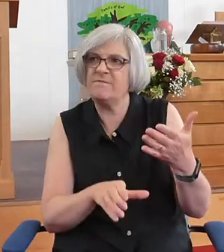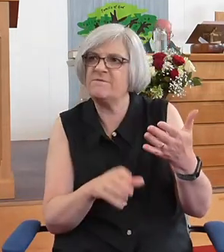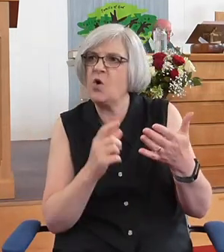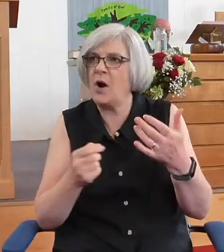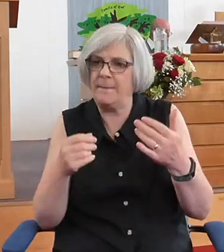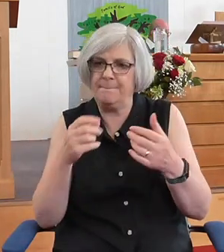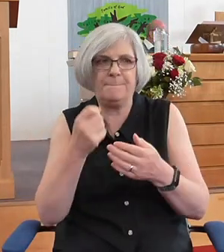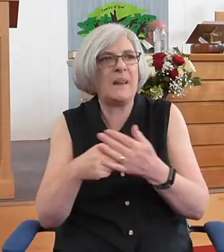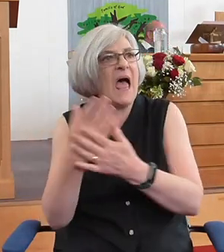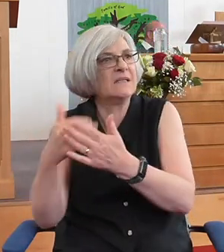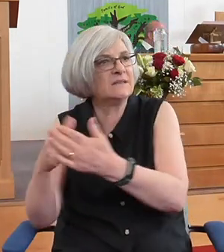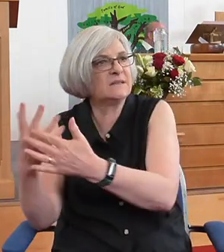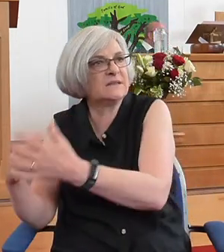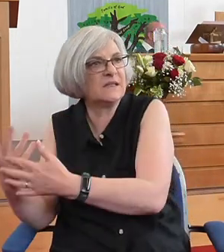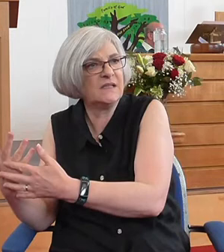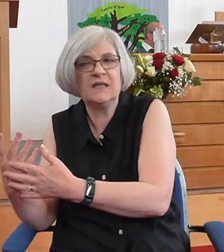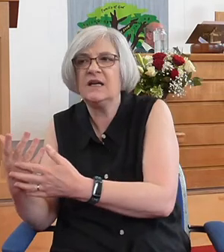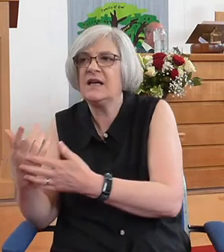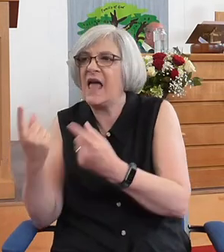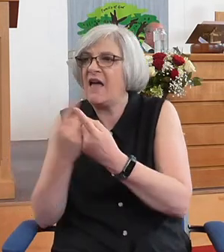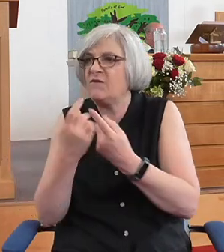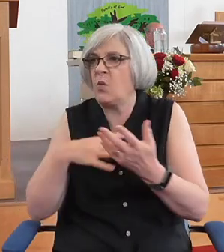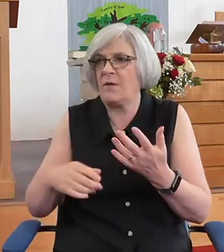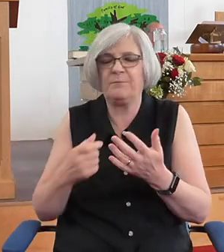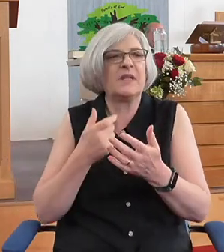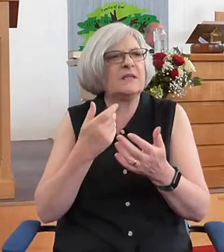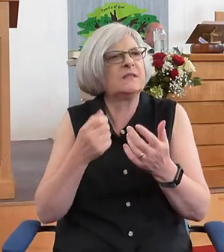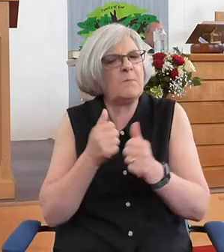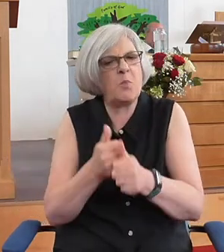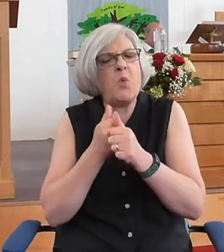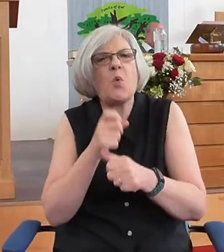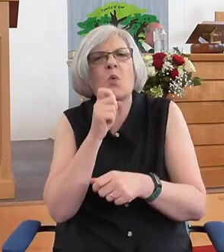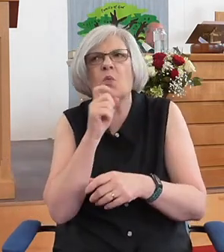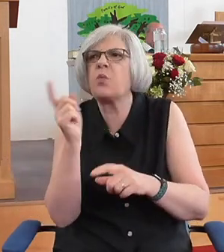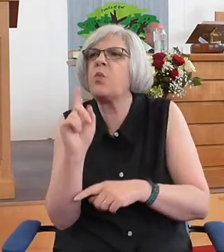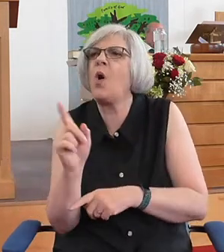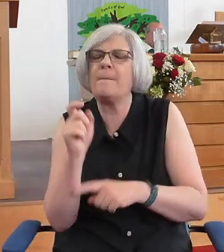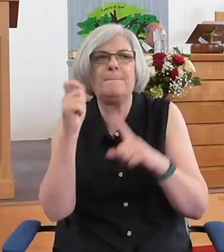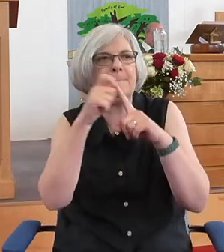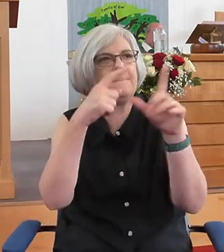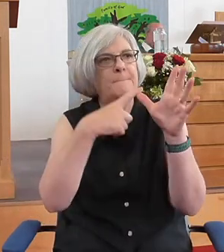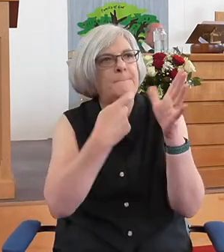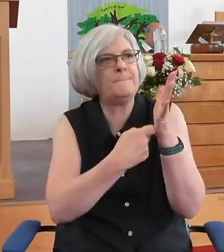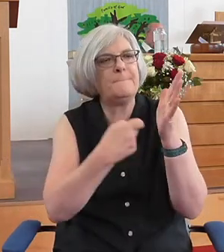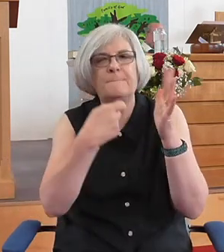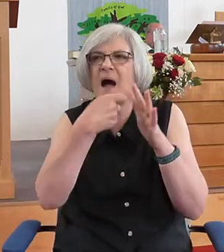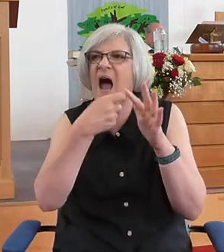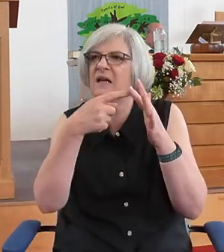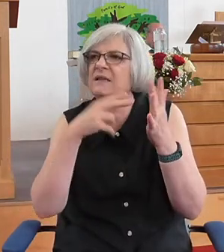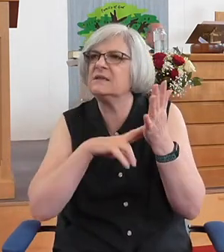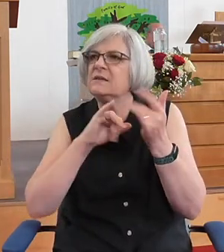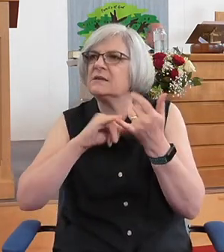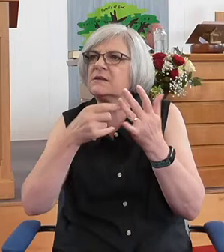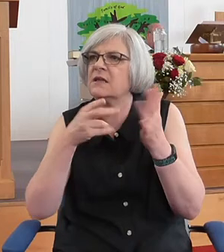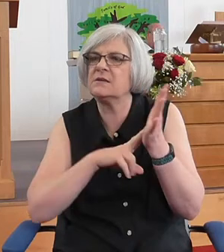from the plant sale, which supports Parkinson's. Hannah has